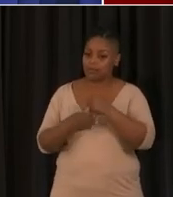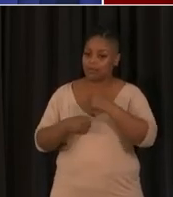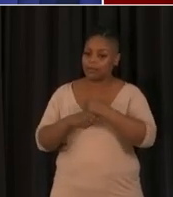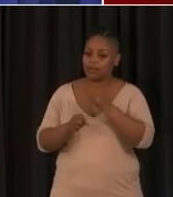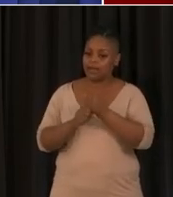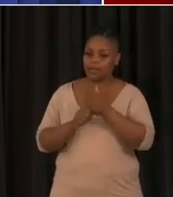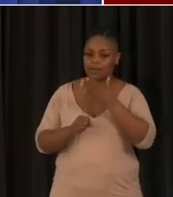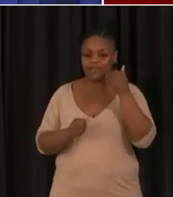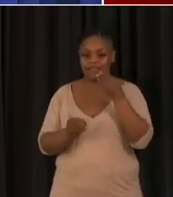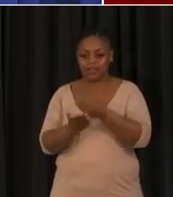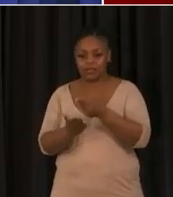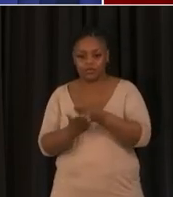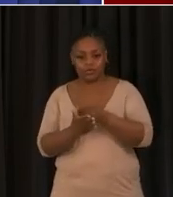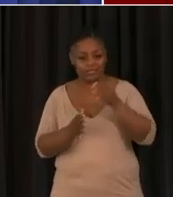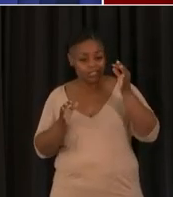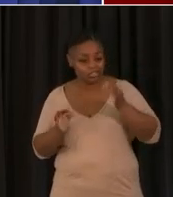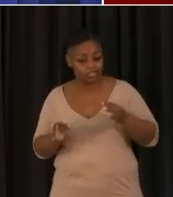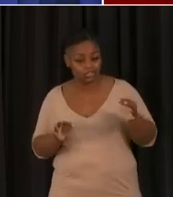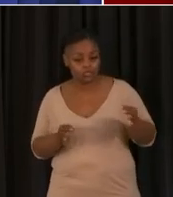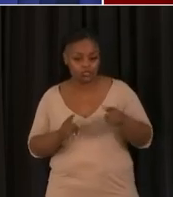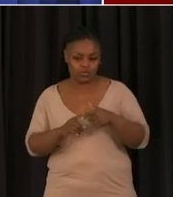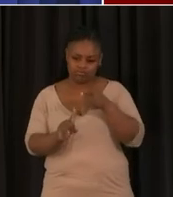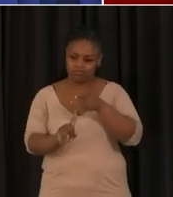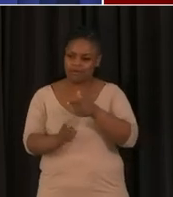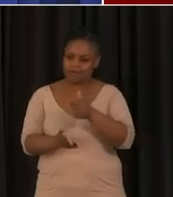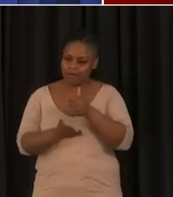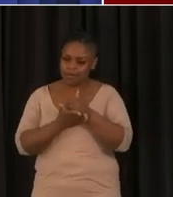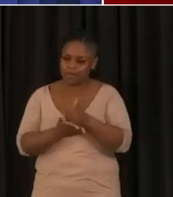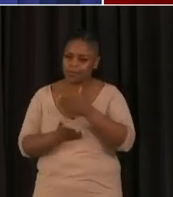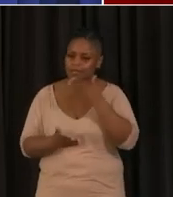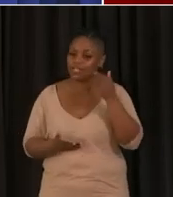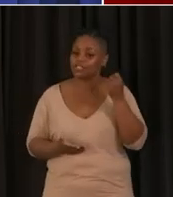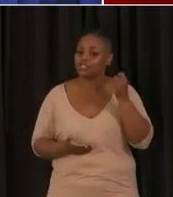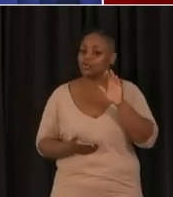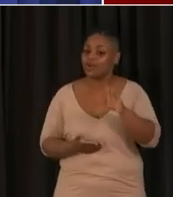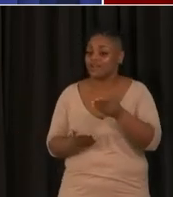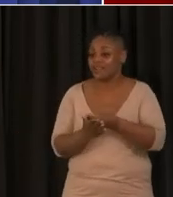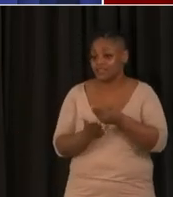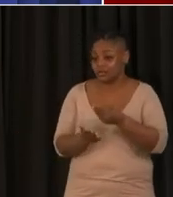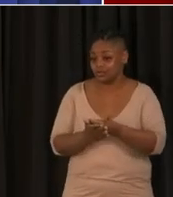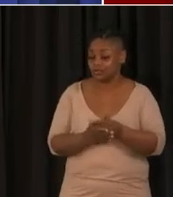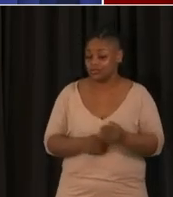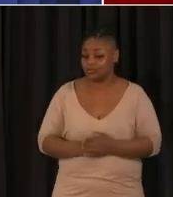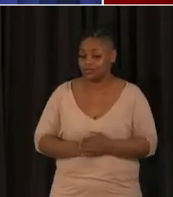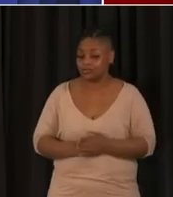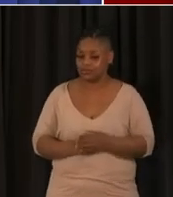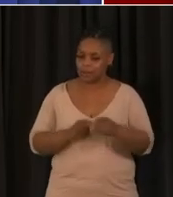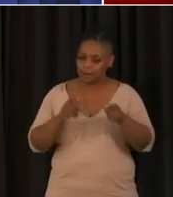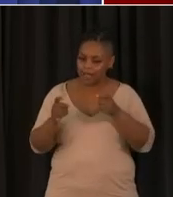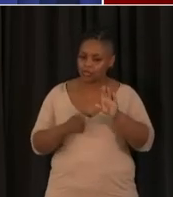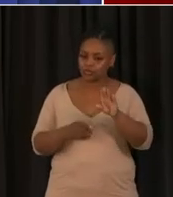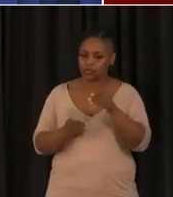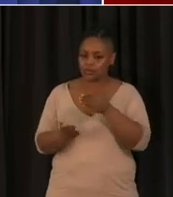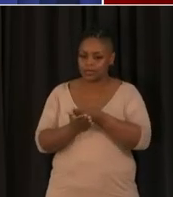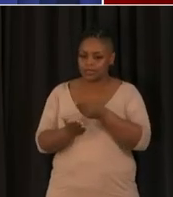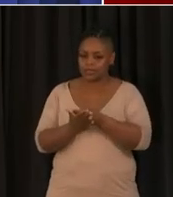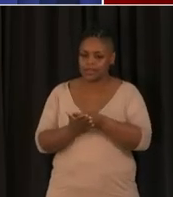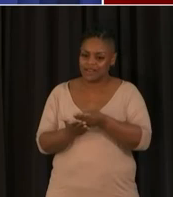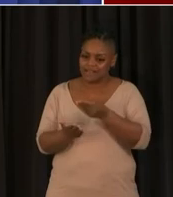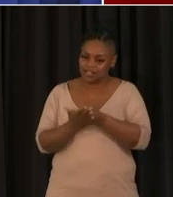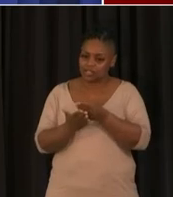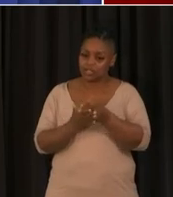finances. Okay. I think that's a great way to say no matter where you are, Commissioner, wherever you